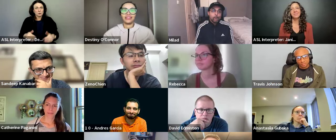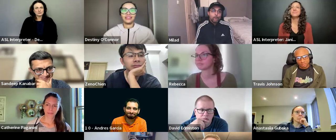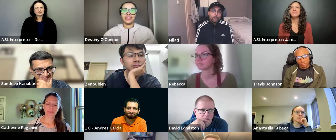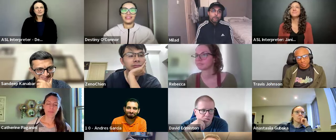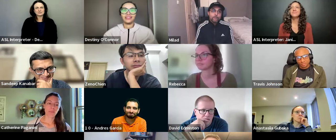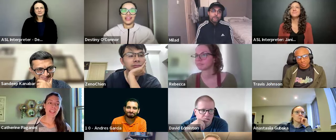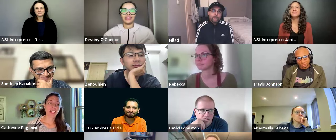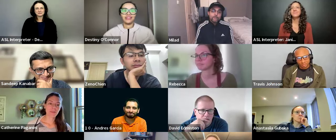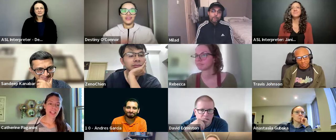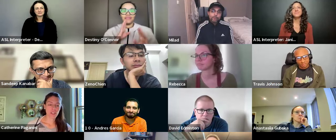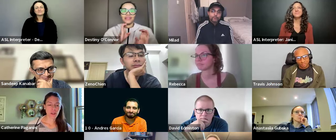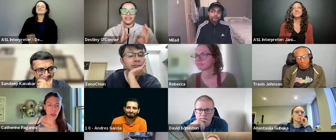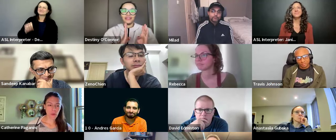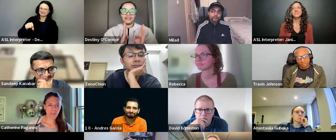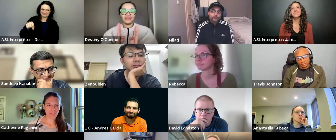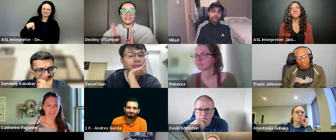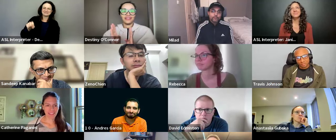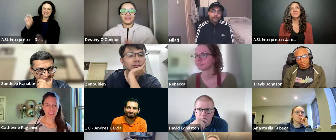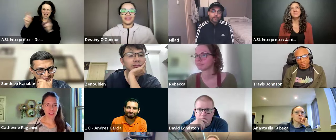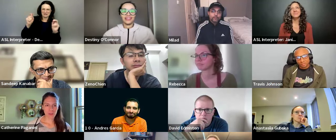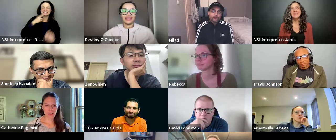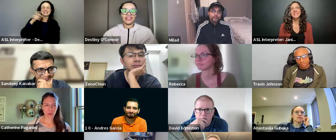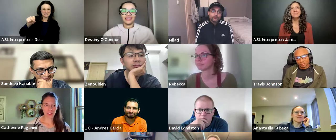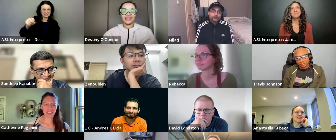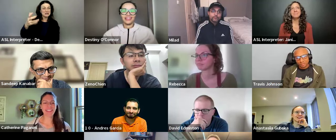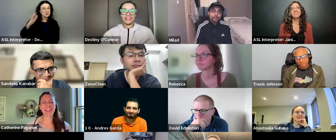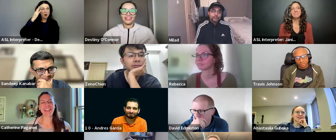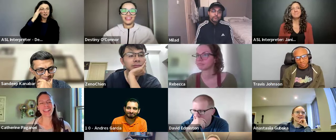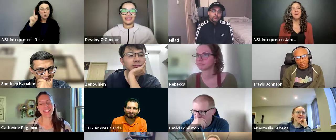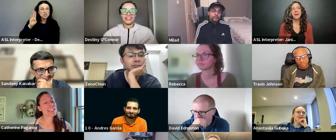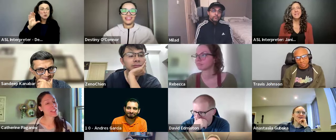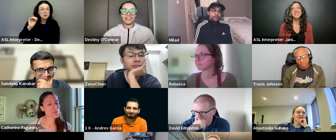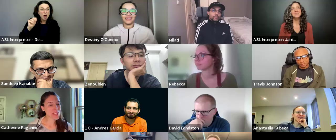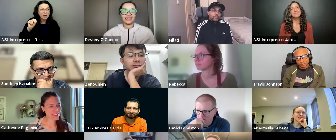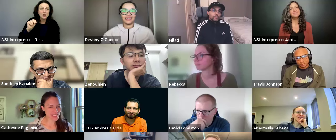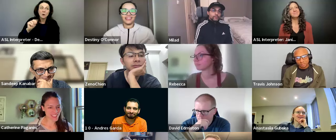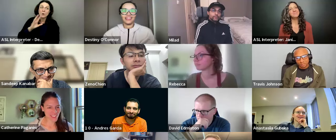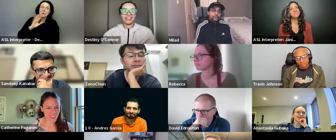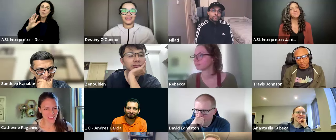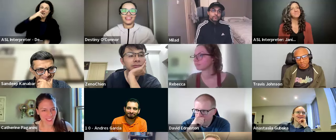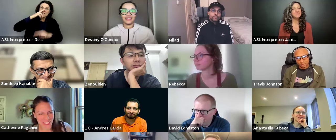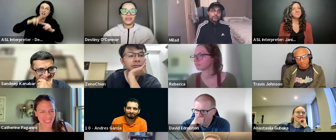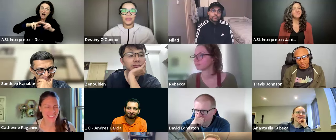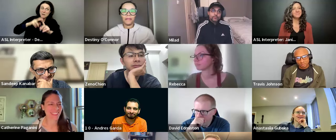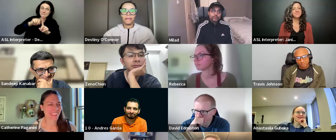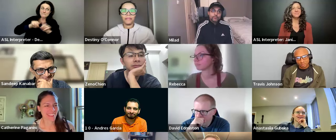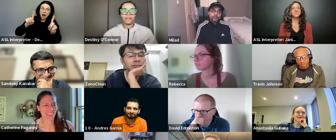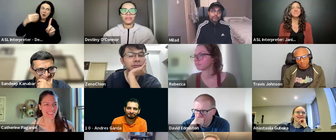Yeah, as you know, KubeCon is work. It's fun, but it's a lot of